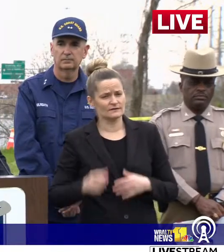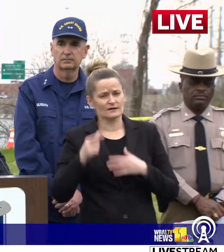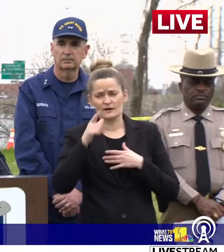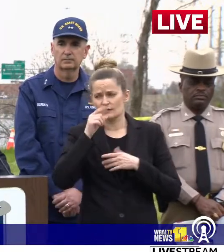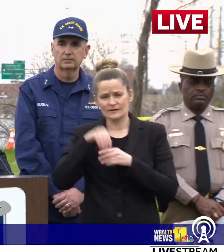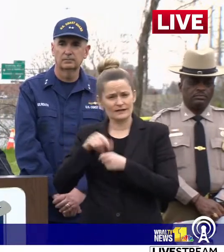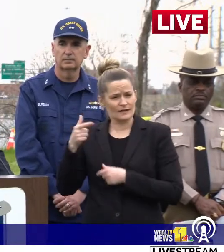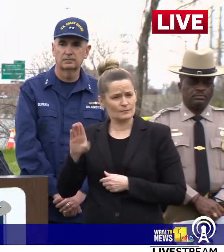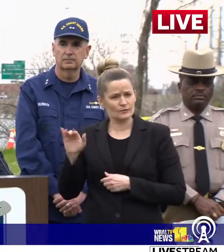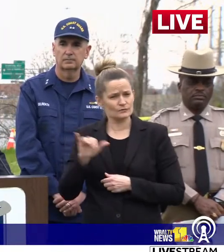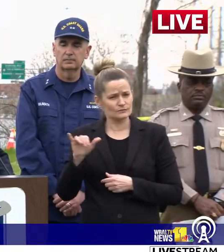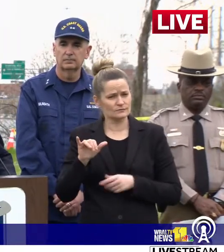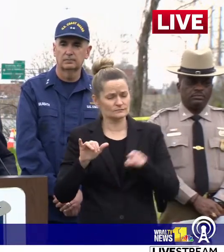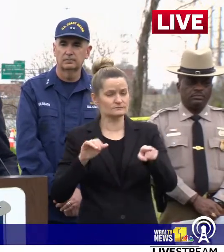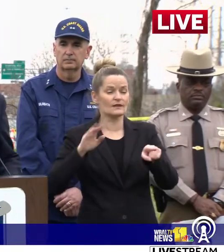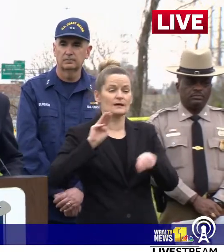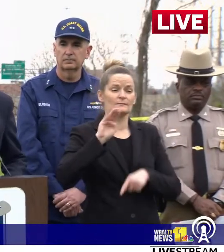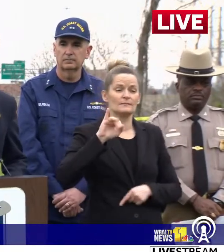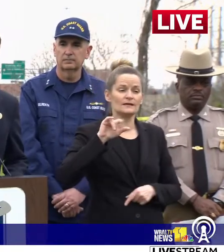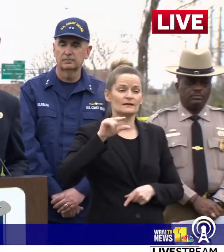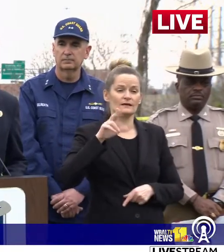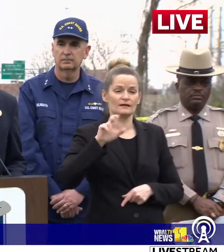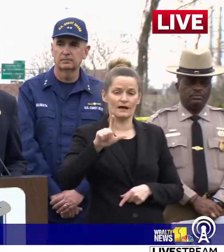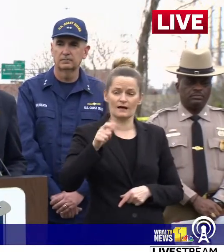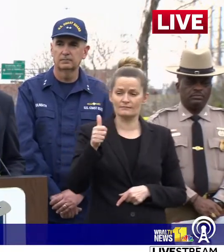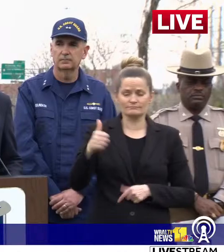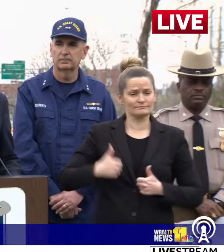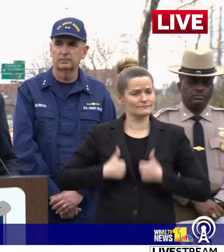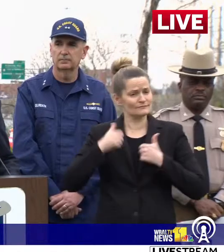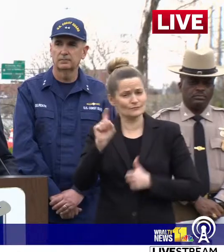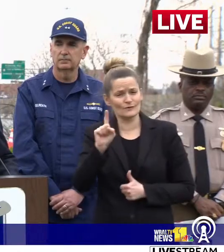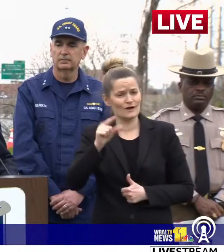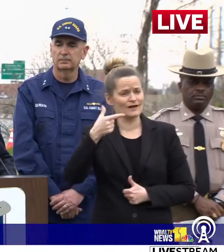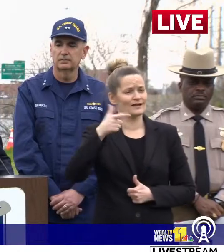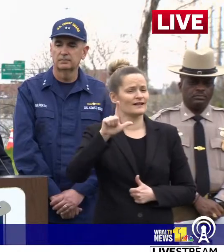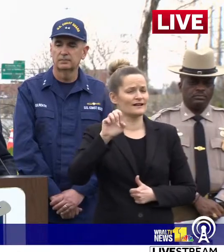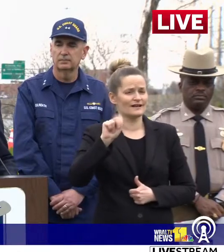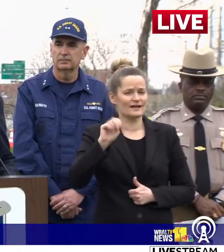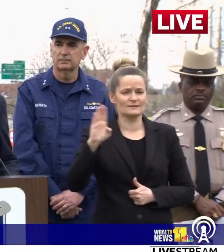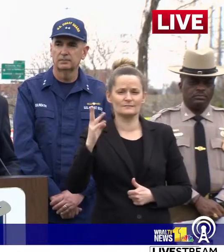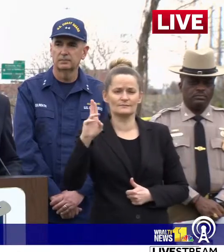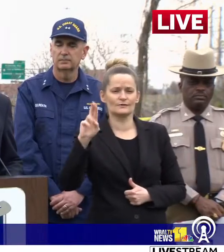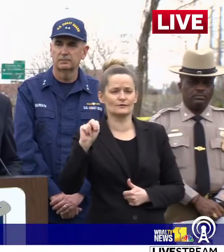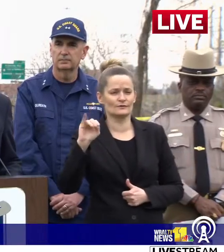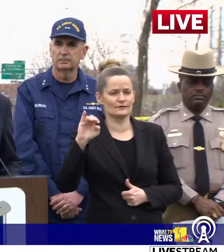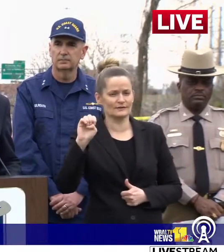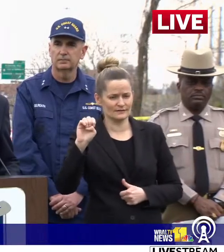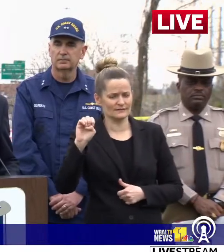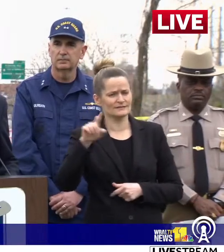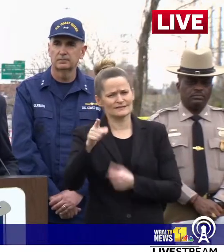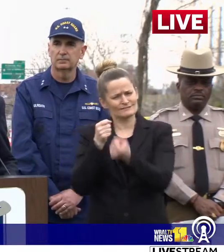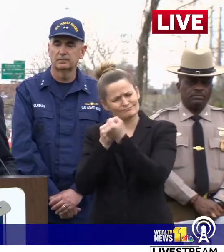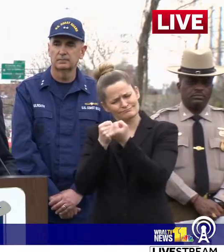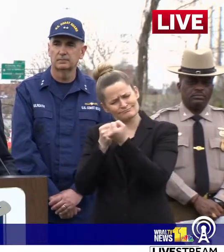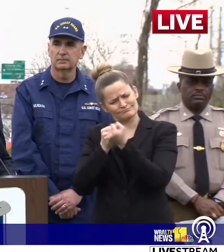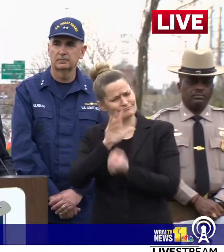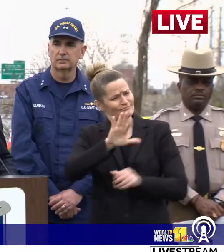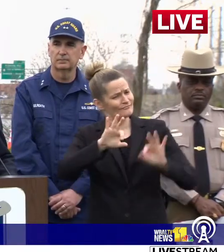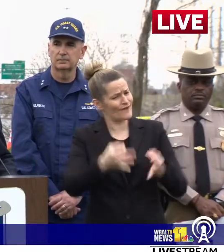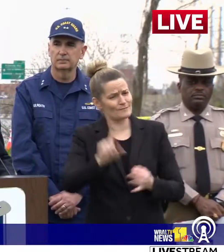from Glen Burnie, and he is one of thousands of Salvadorans who make our economy strong in Anne Arundel